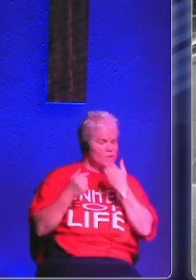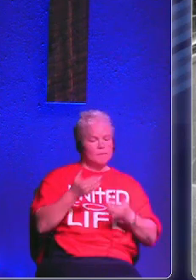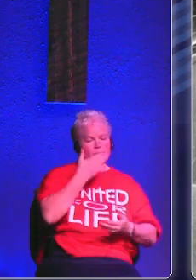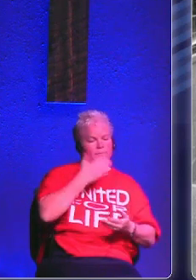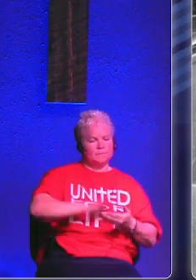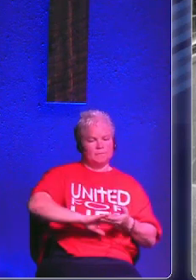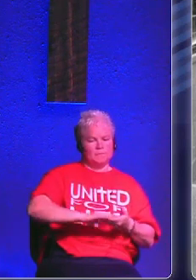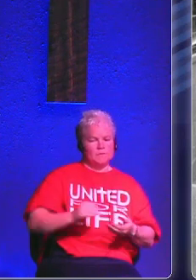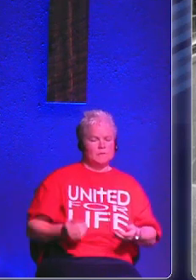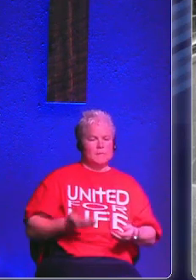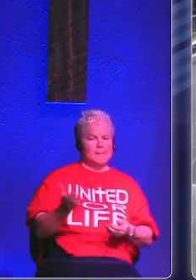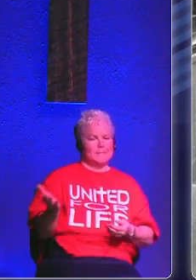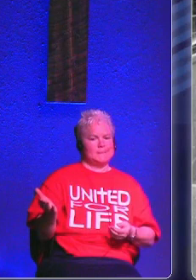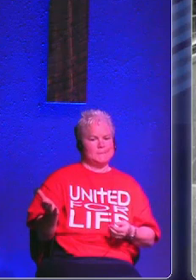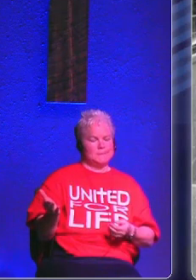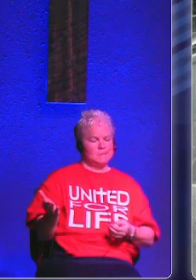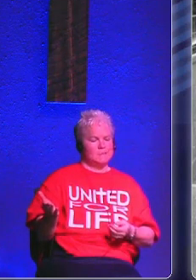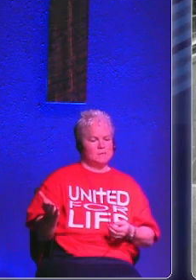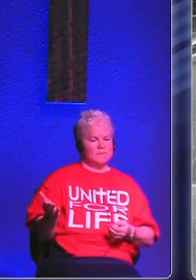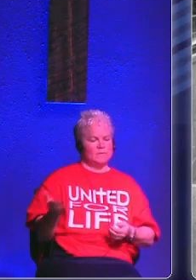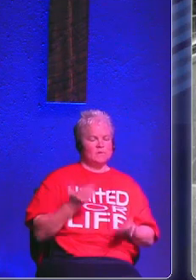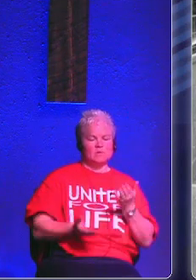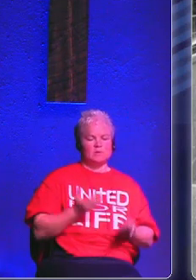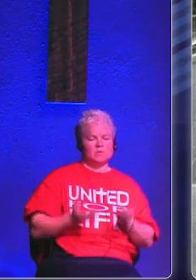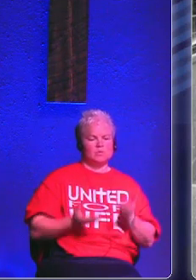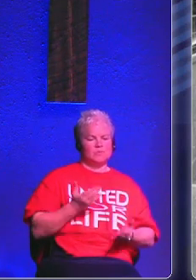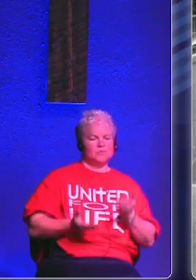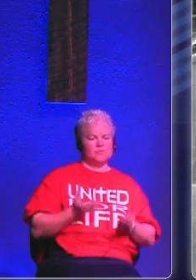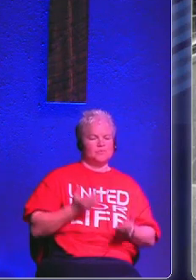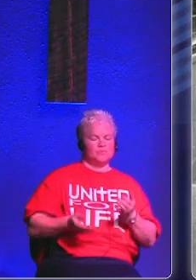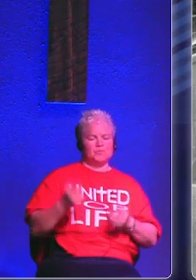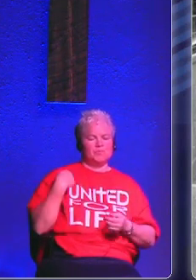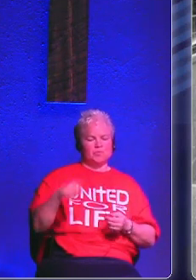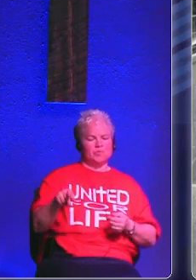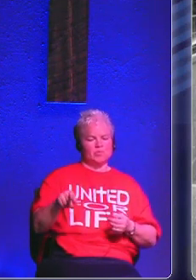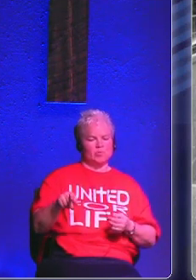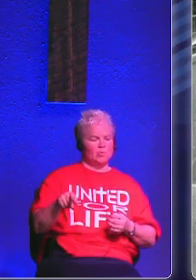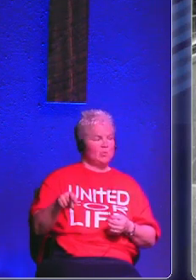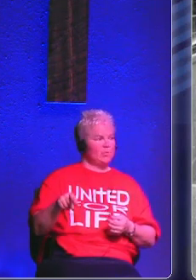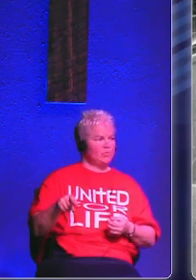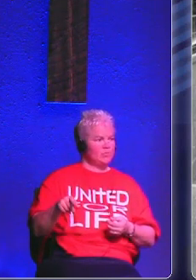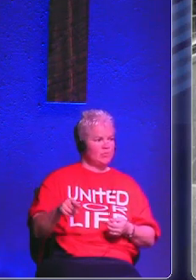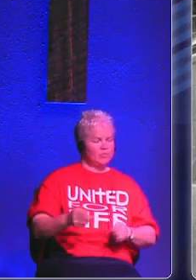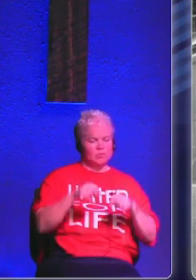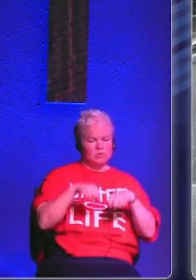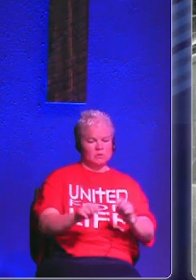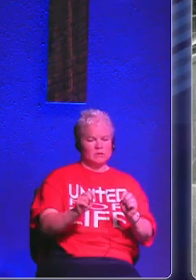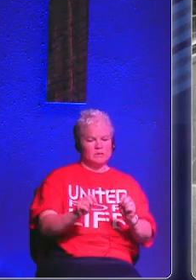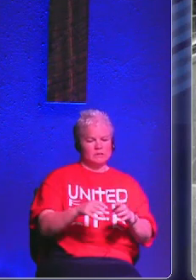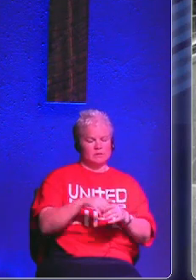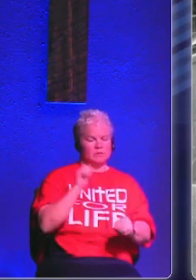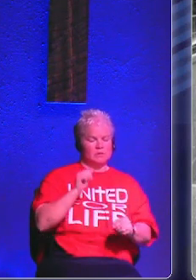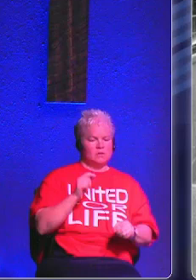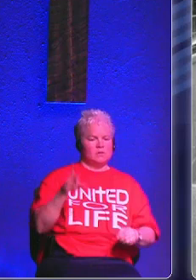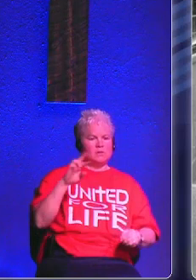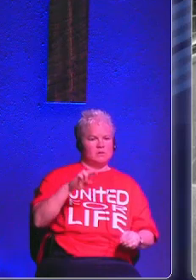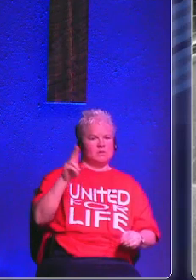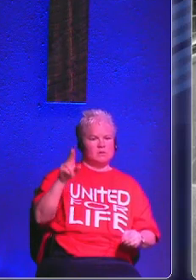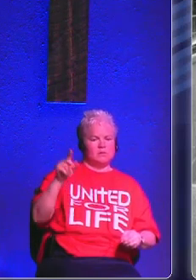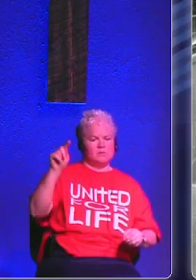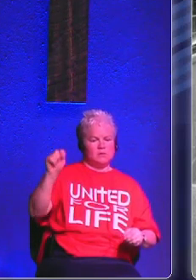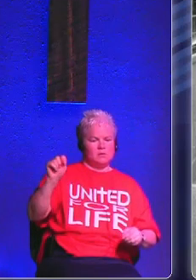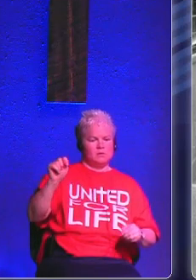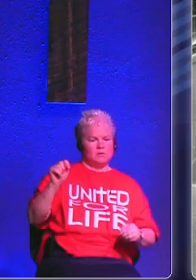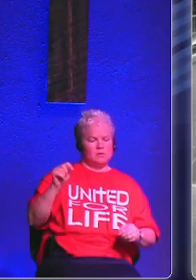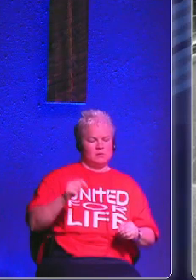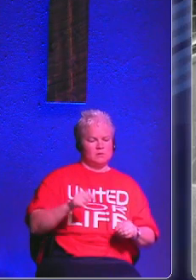bad stuff, and maybe they're stuck in that religious mode and they never want to try to get out of that rut.